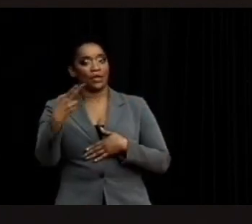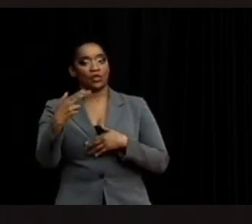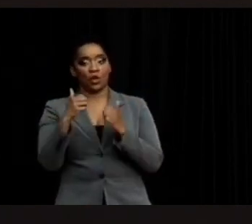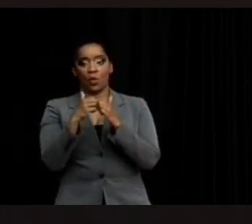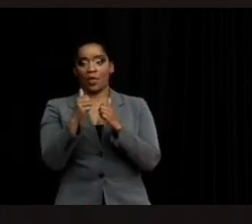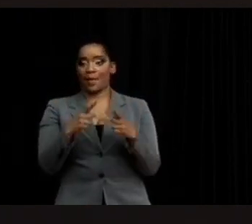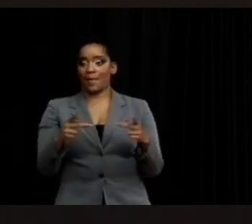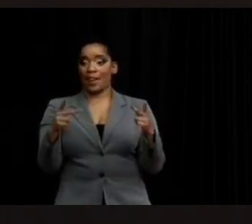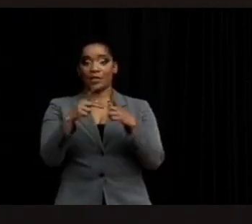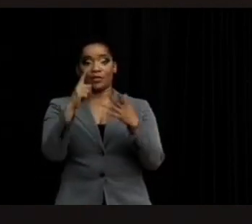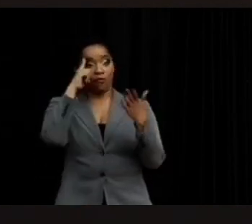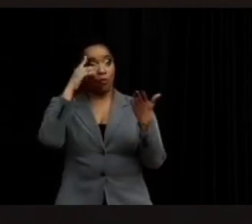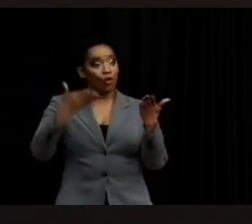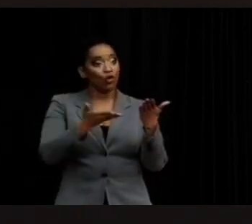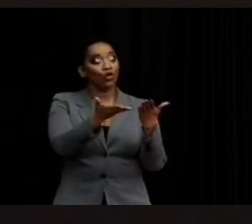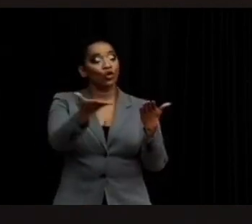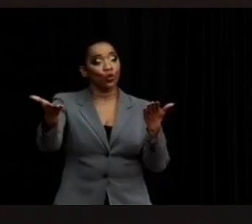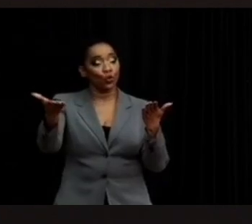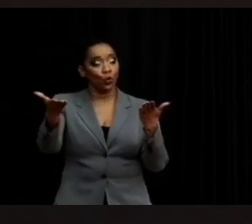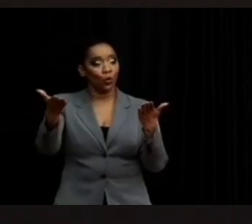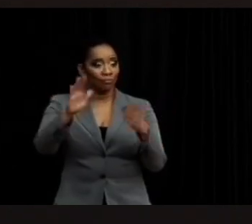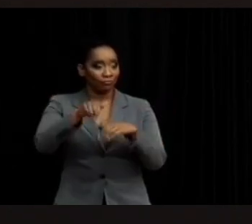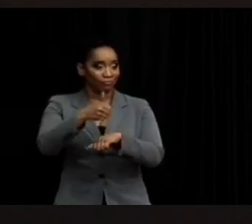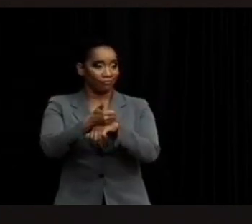place for you in it.